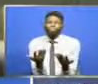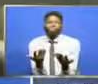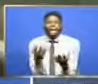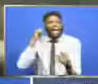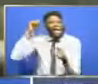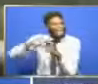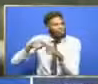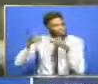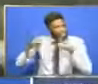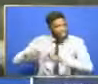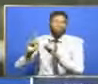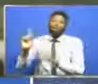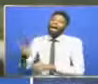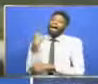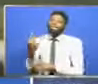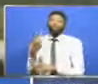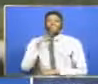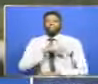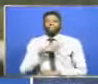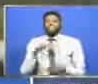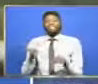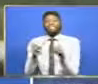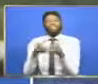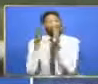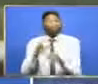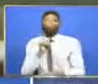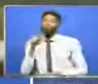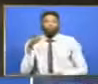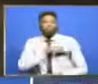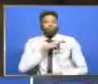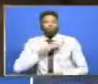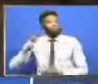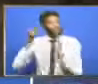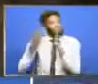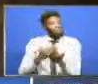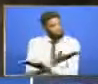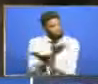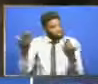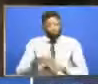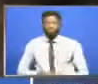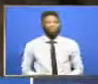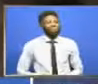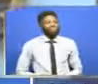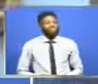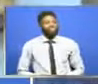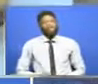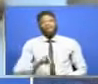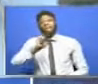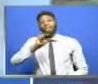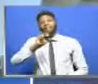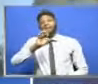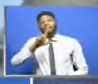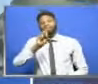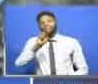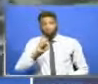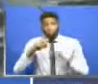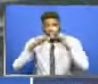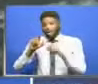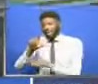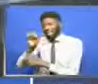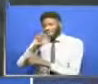yanalengea kuwanufaa wao wenyewe kama viongozi, lakini si kuwanufaa wa Kenya. Harvey said LSK has moved to court on BBI